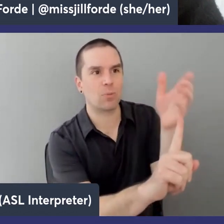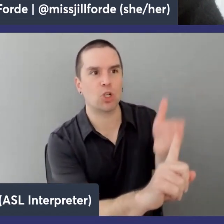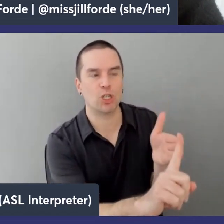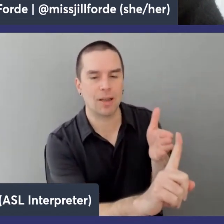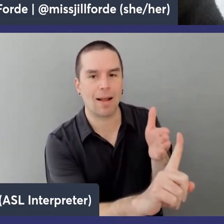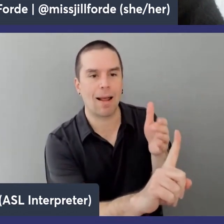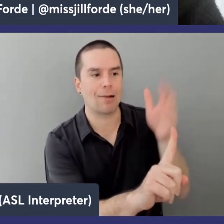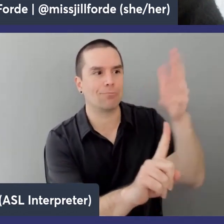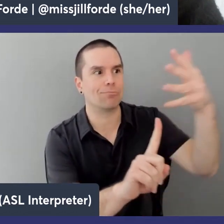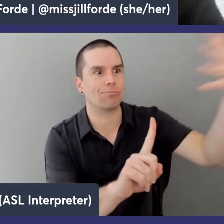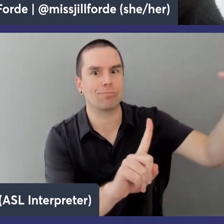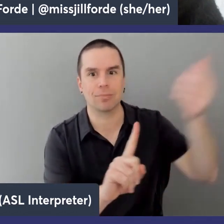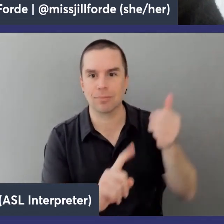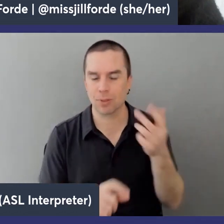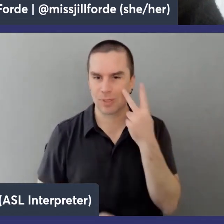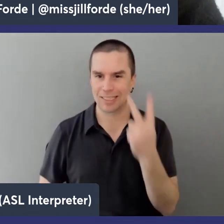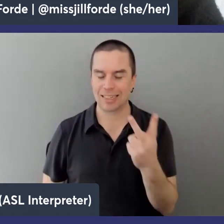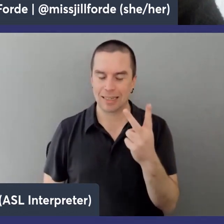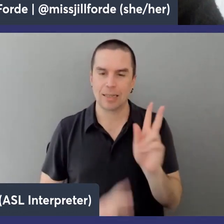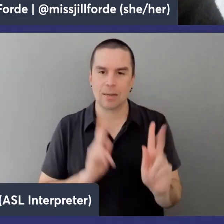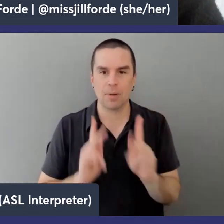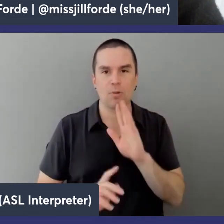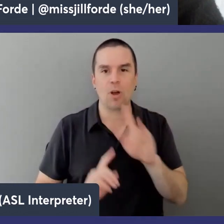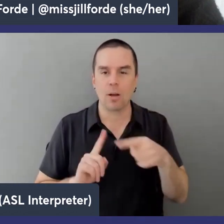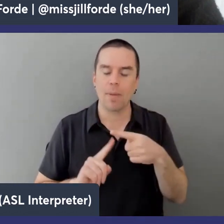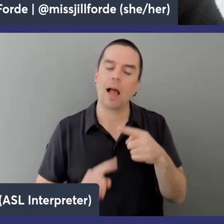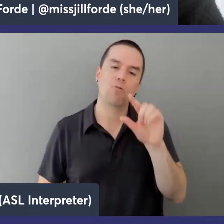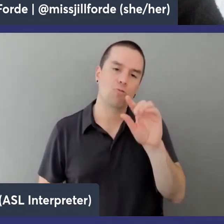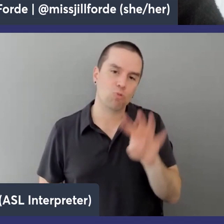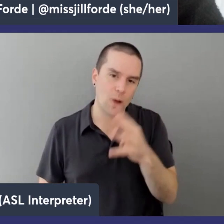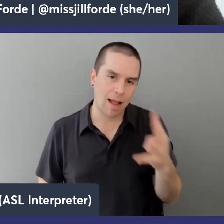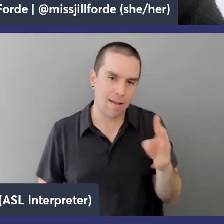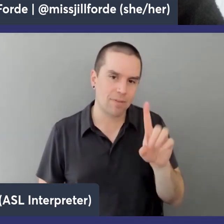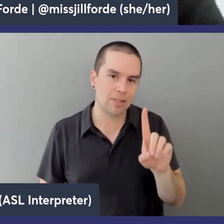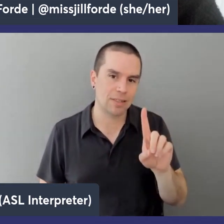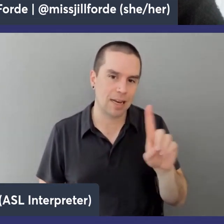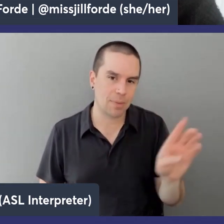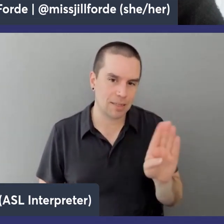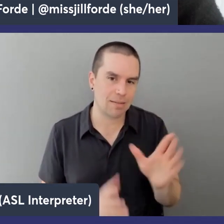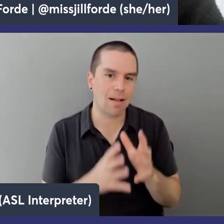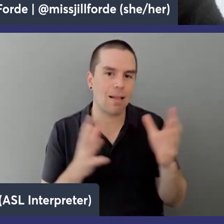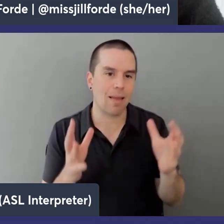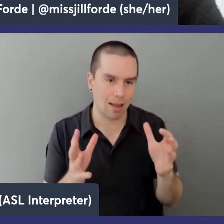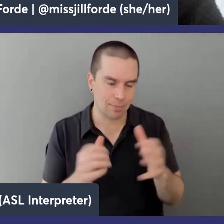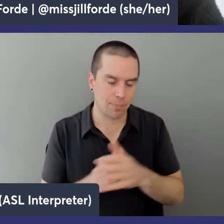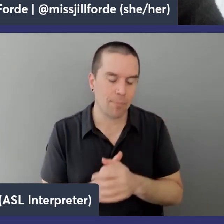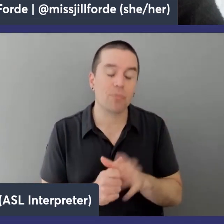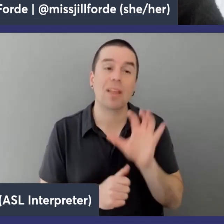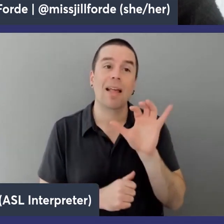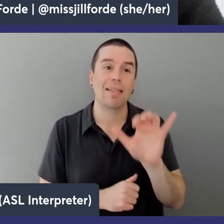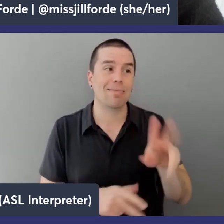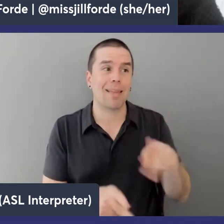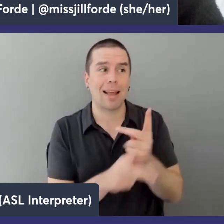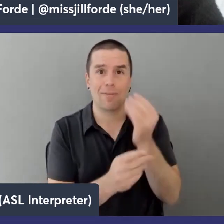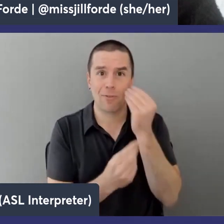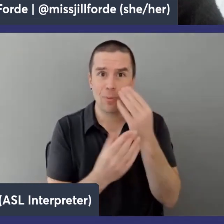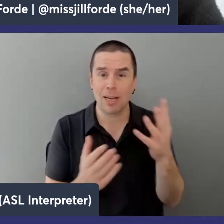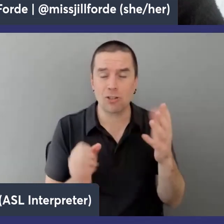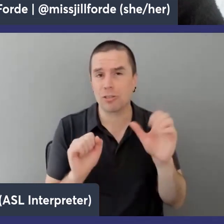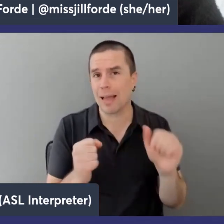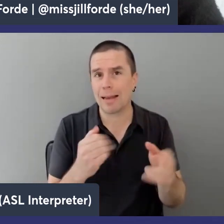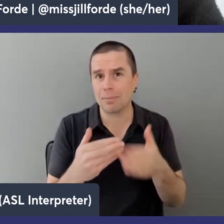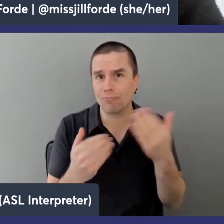questions that you kind of see people talk about graph databases a lot. And you can definitely put that sort of information in a graph database where you're